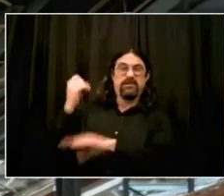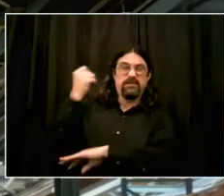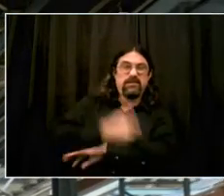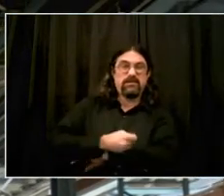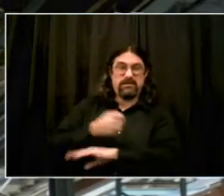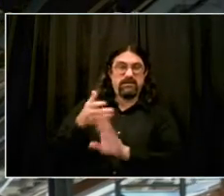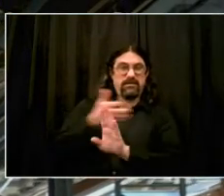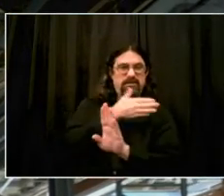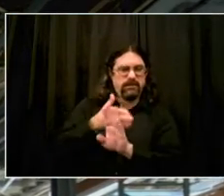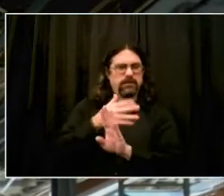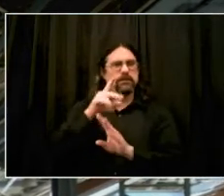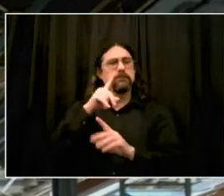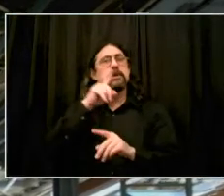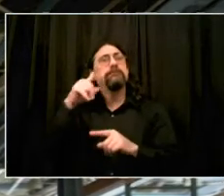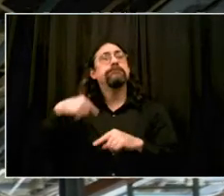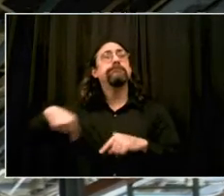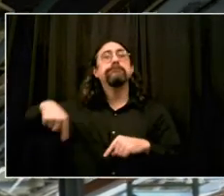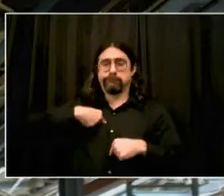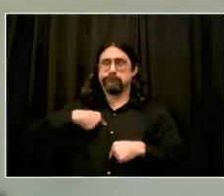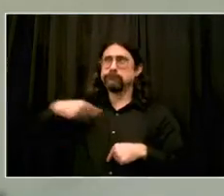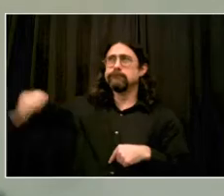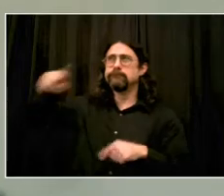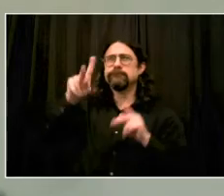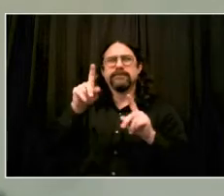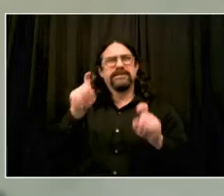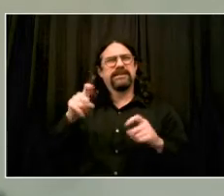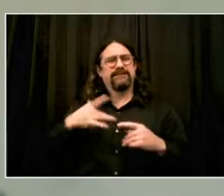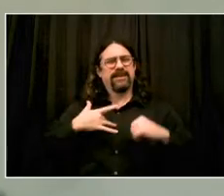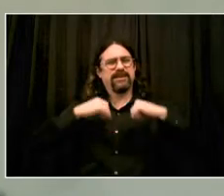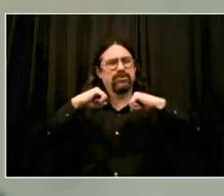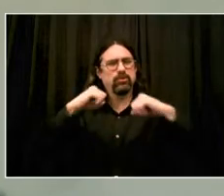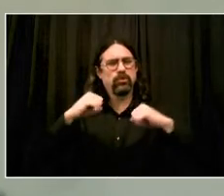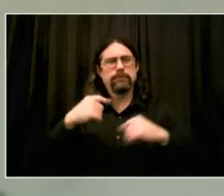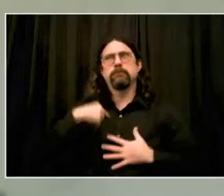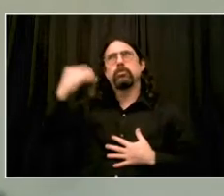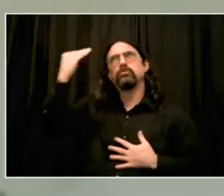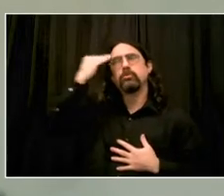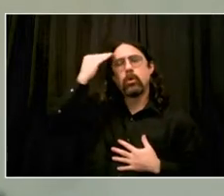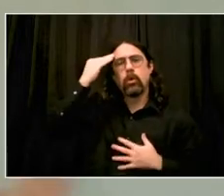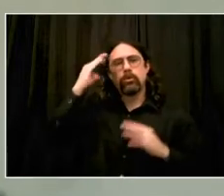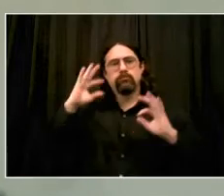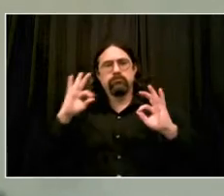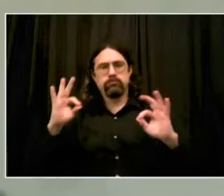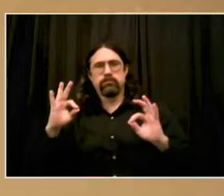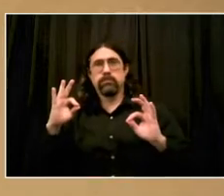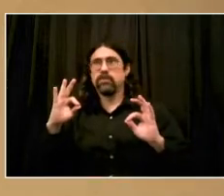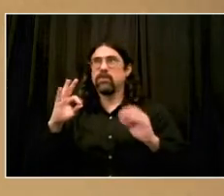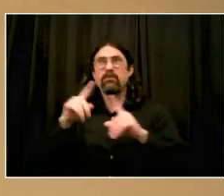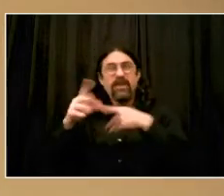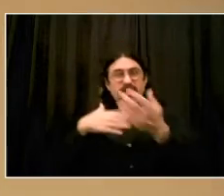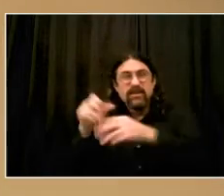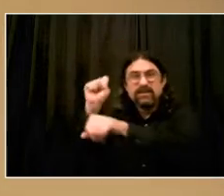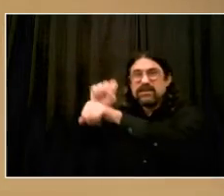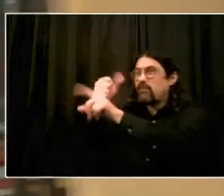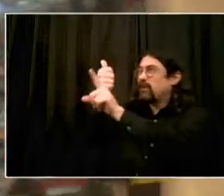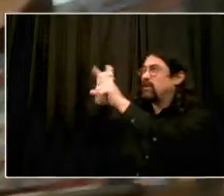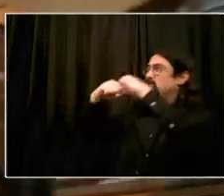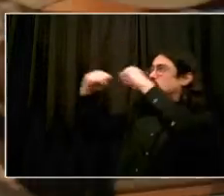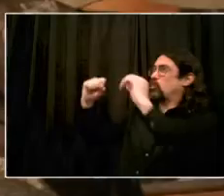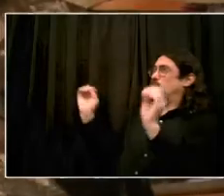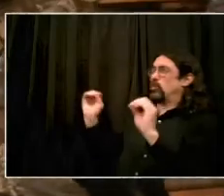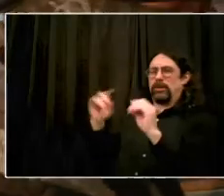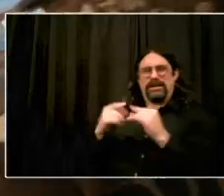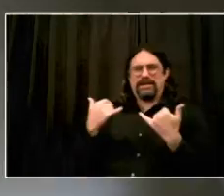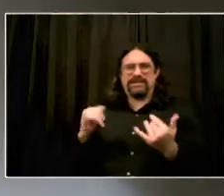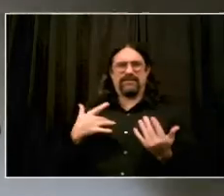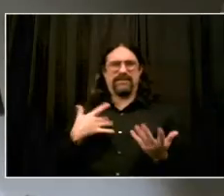important for me to have them have some sense of security, even though there was no security. With every fiber of my being, I